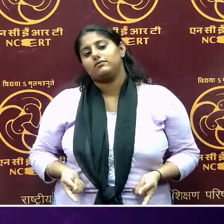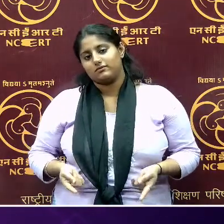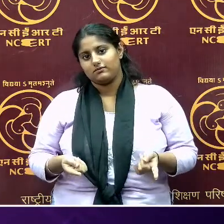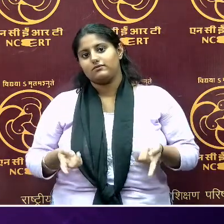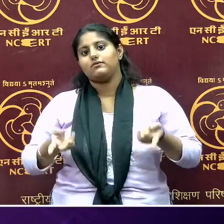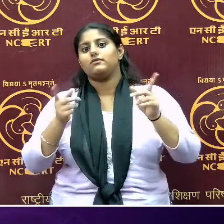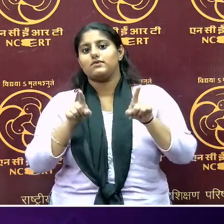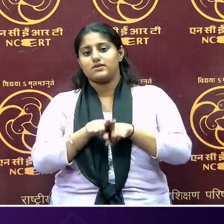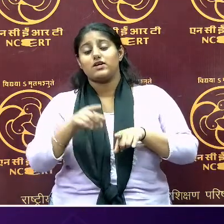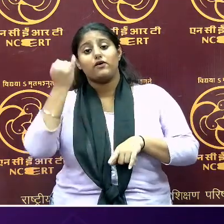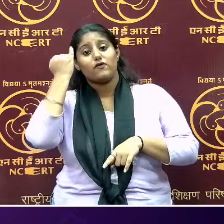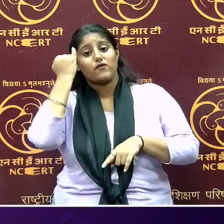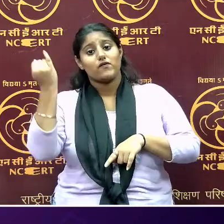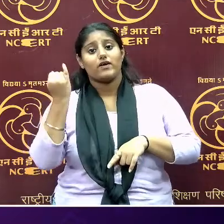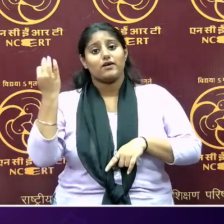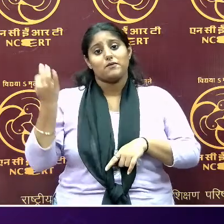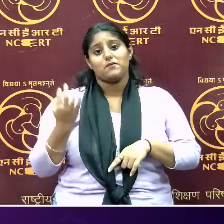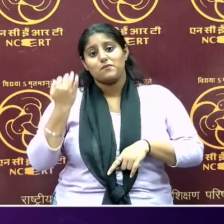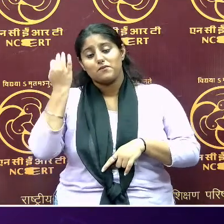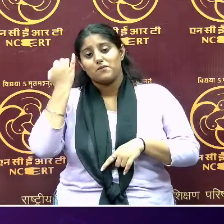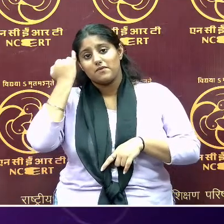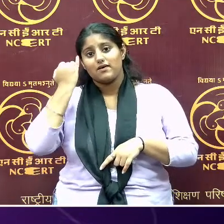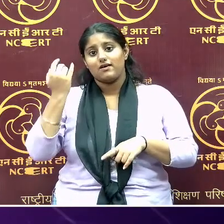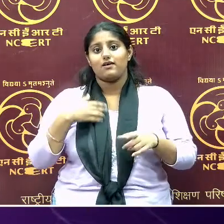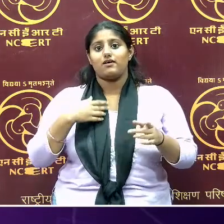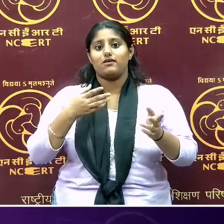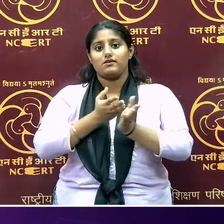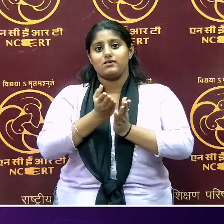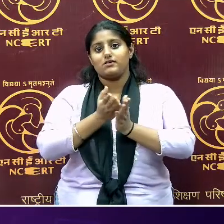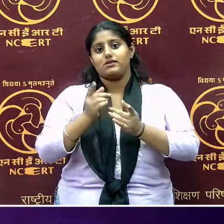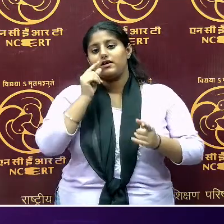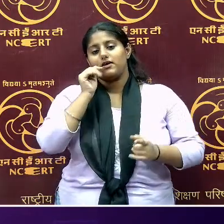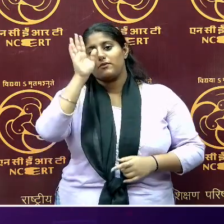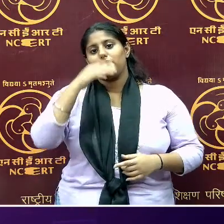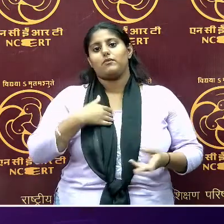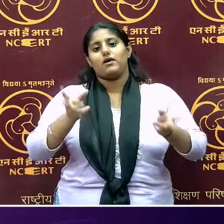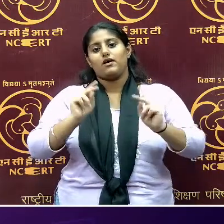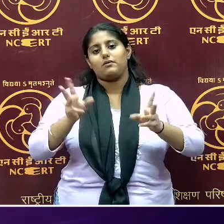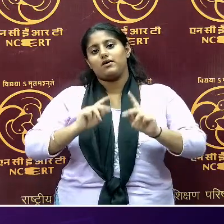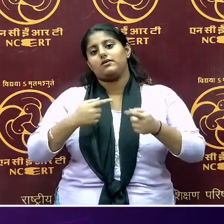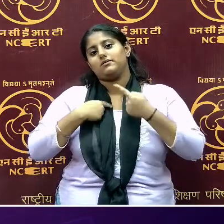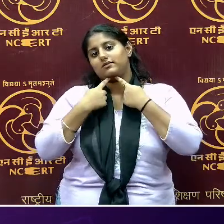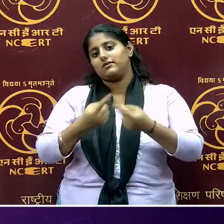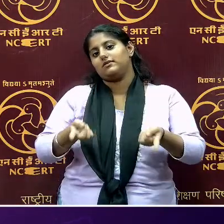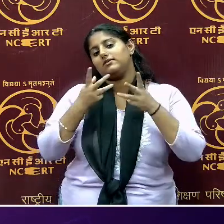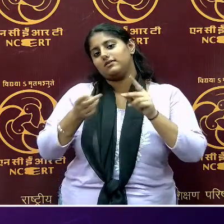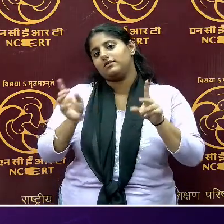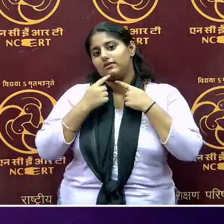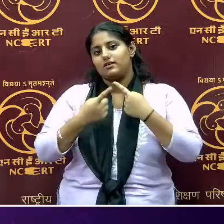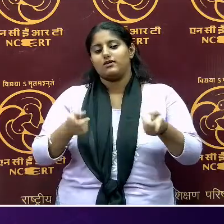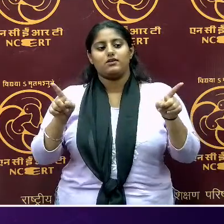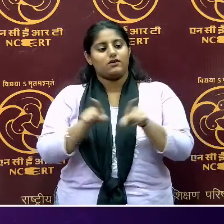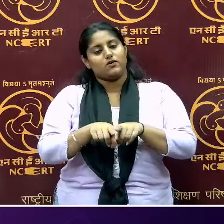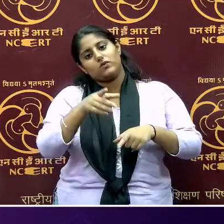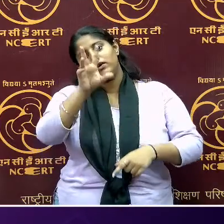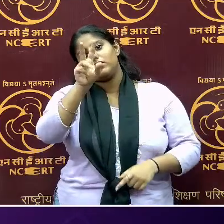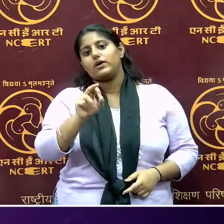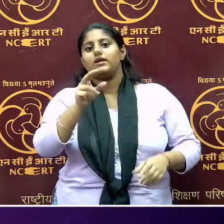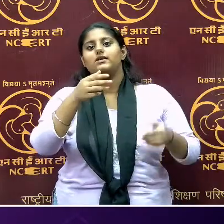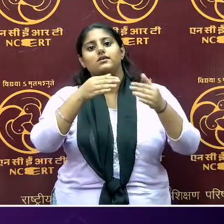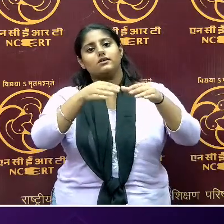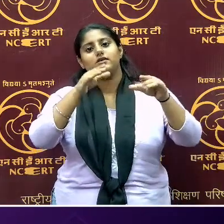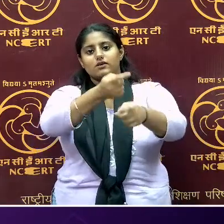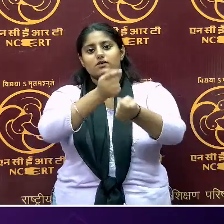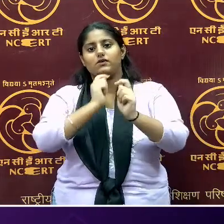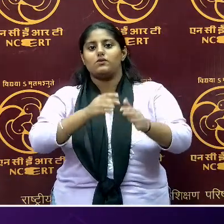his tricky mind to just satisfy the king that there are 20 horses in the stable, right? I hope you